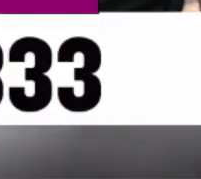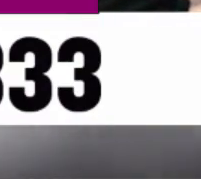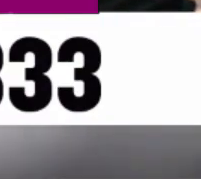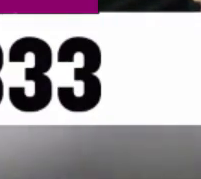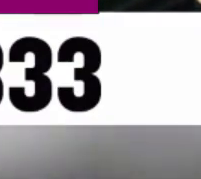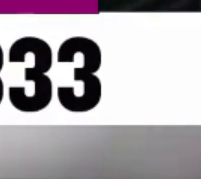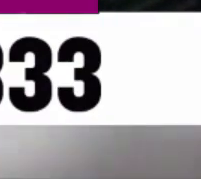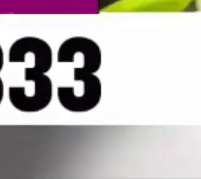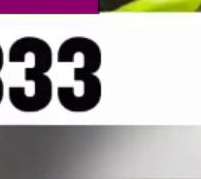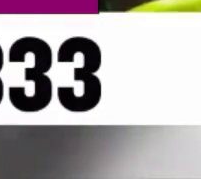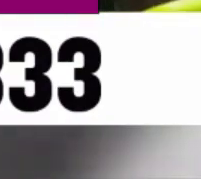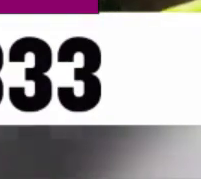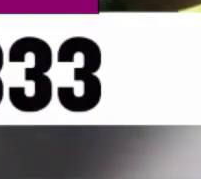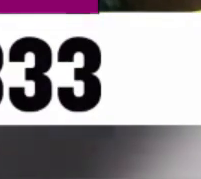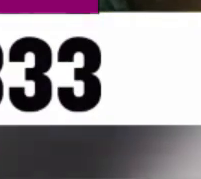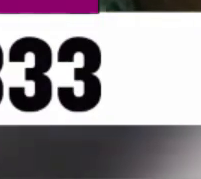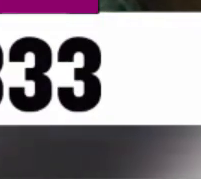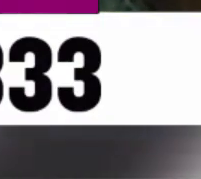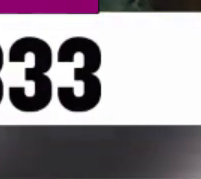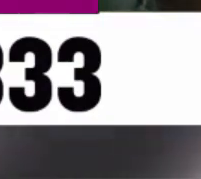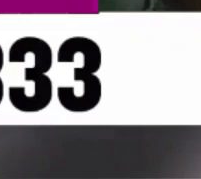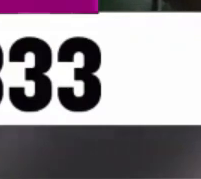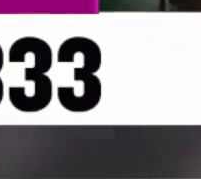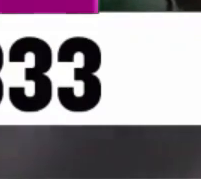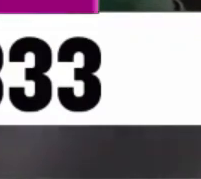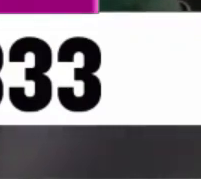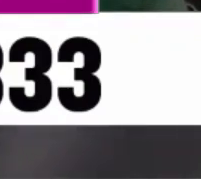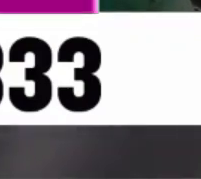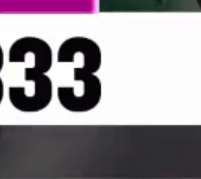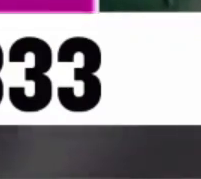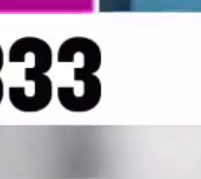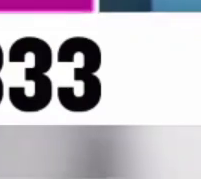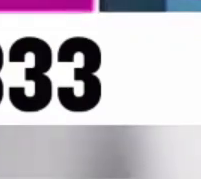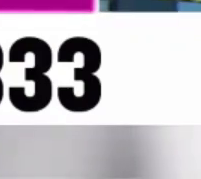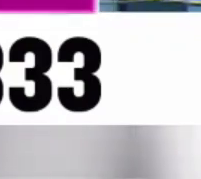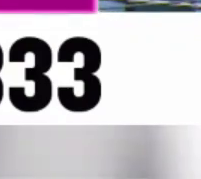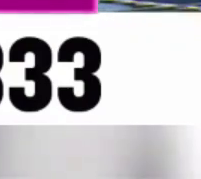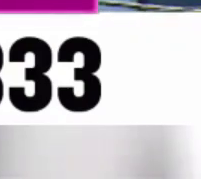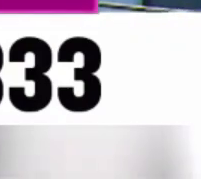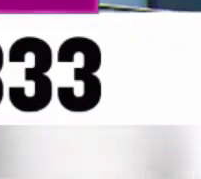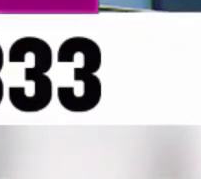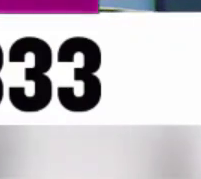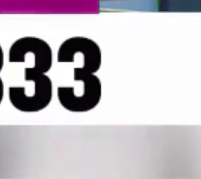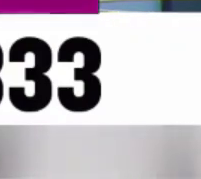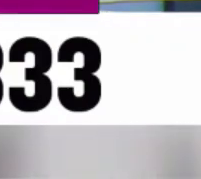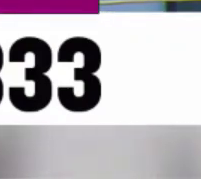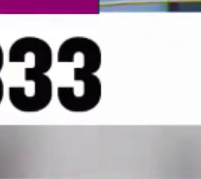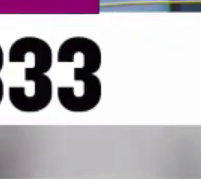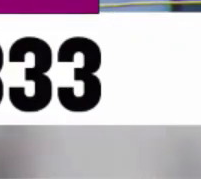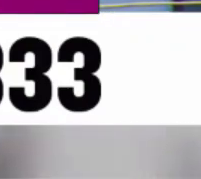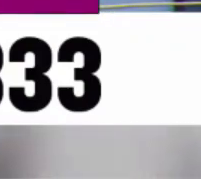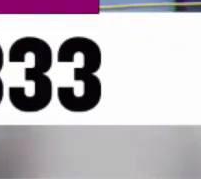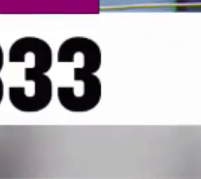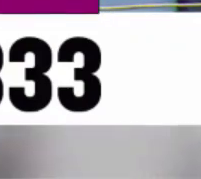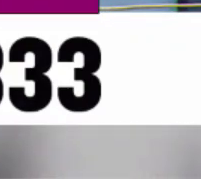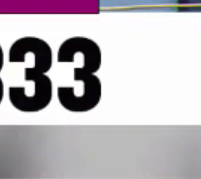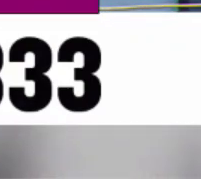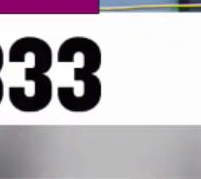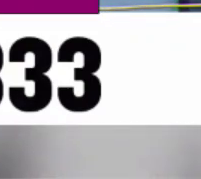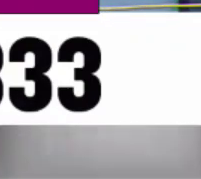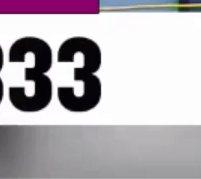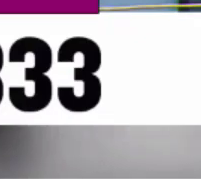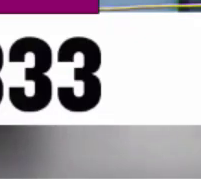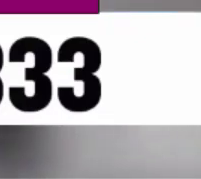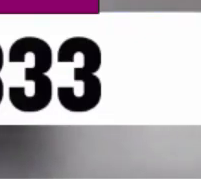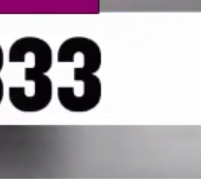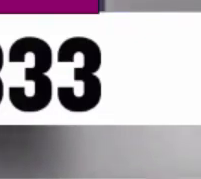internet and typing speed, graphic design, Adobe packages, accounting package, kozi ya Kiingereza. Tembelea